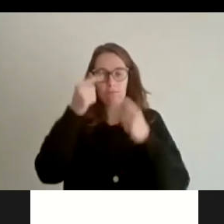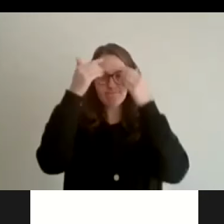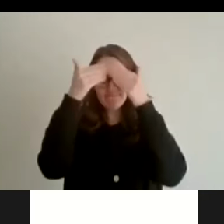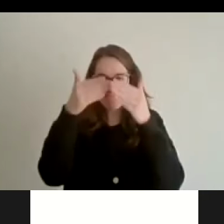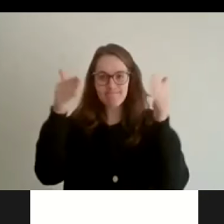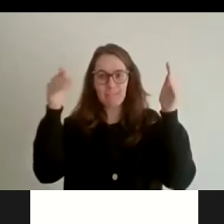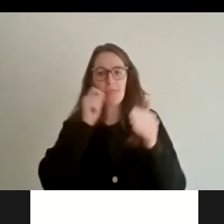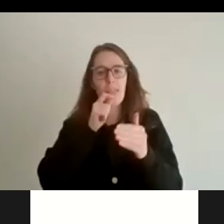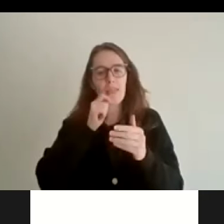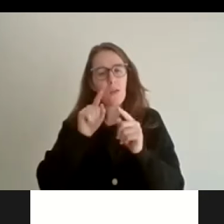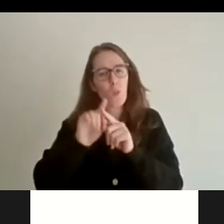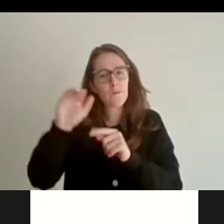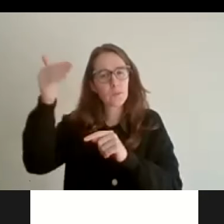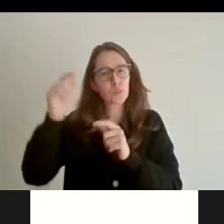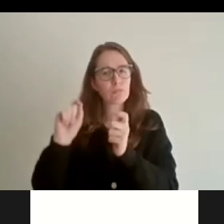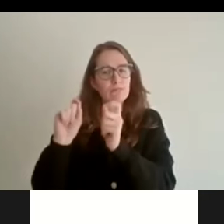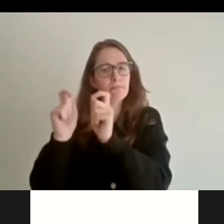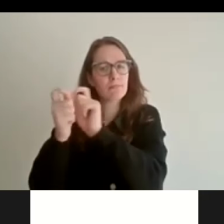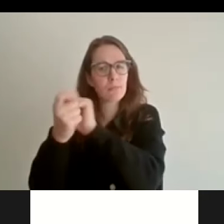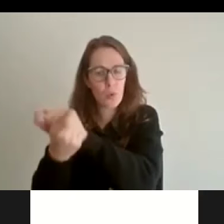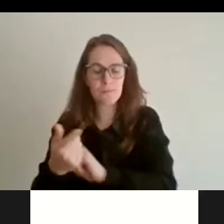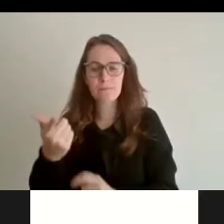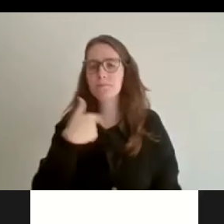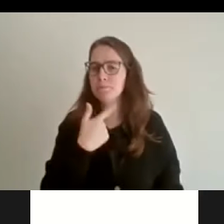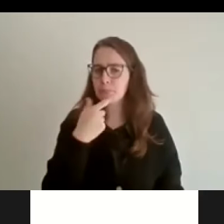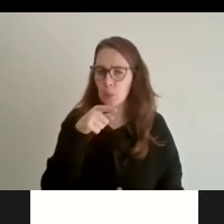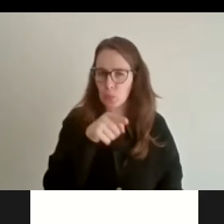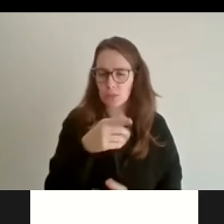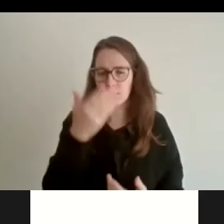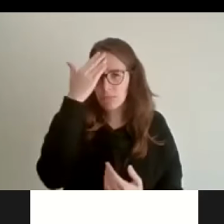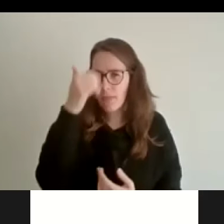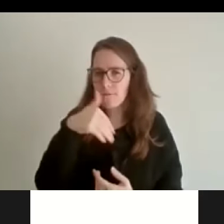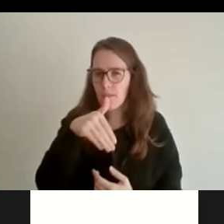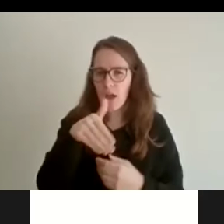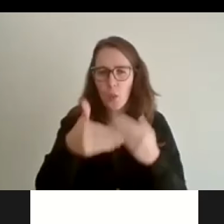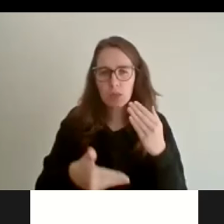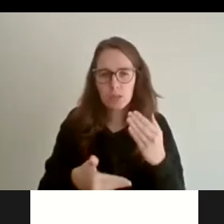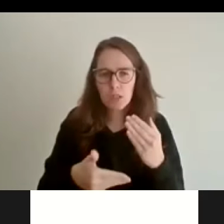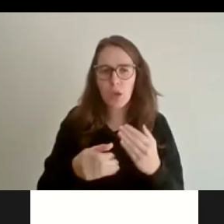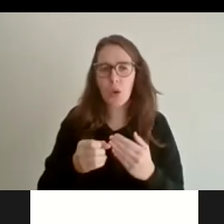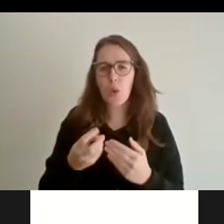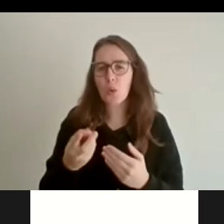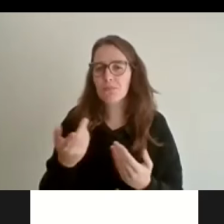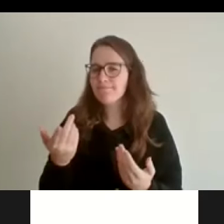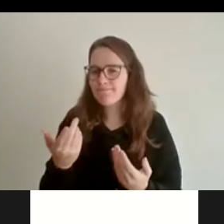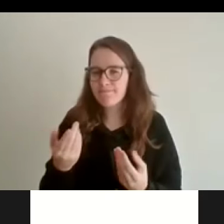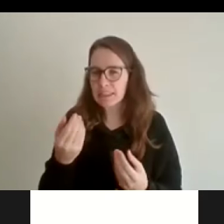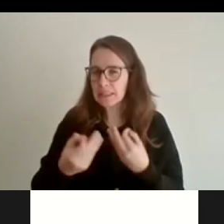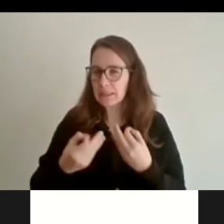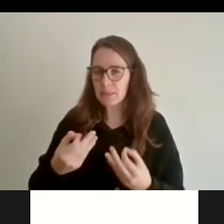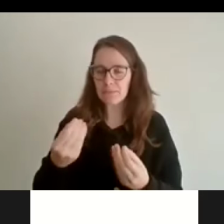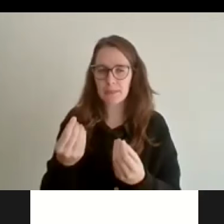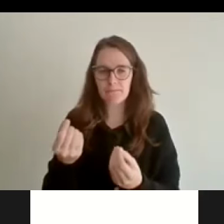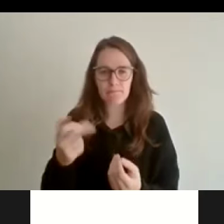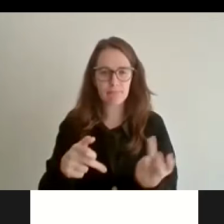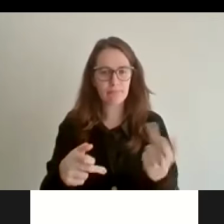I was just wondering, do you think that this would actually indeed happen, or there always be people